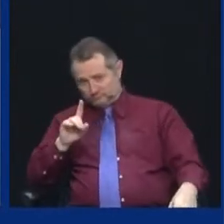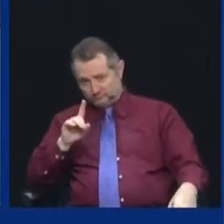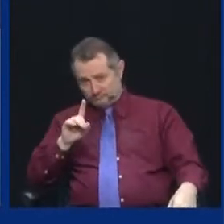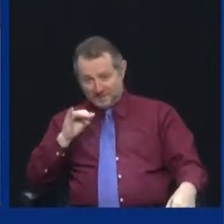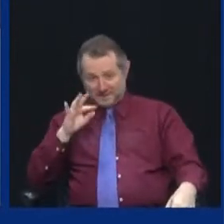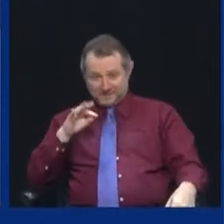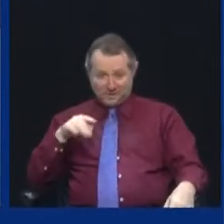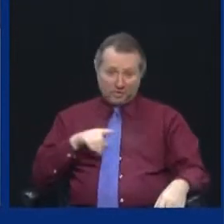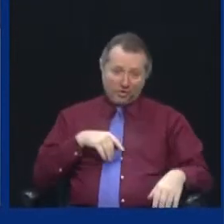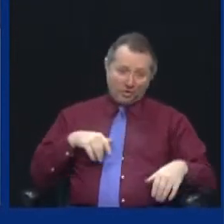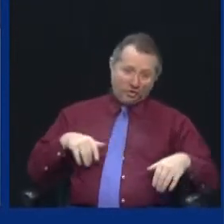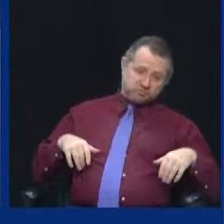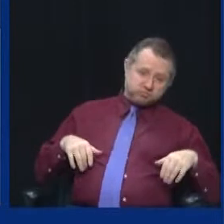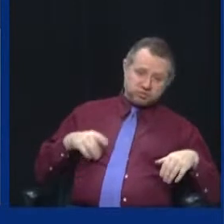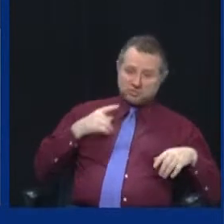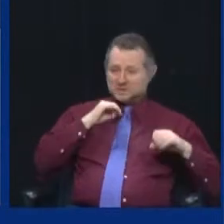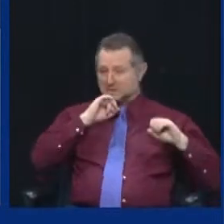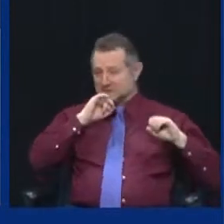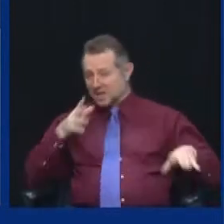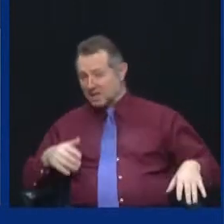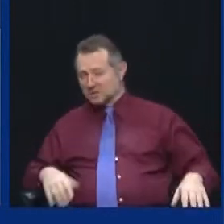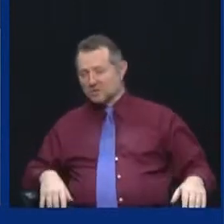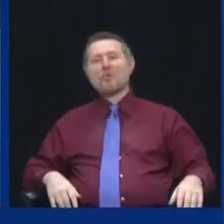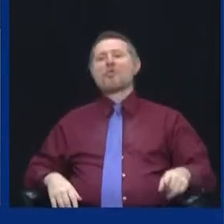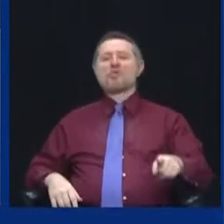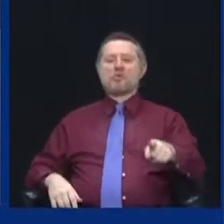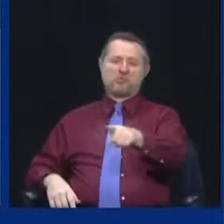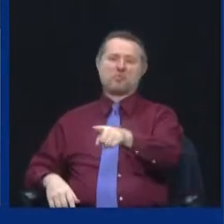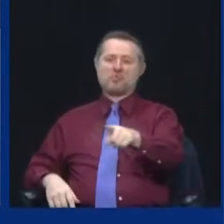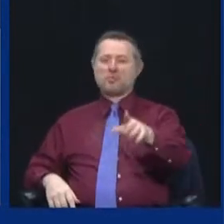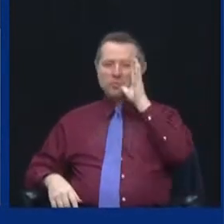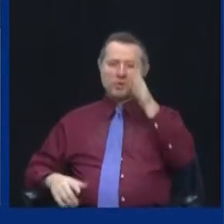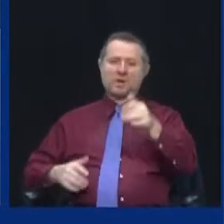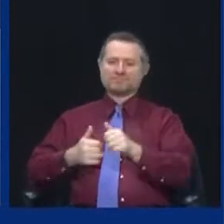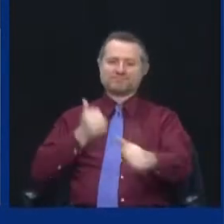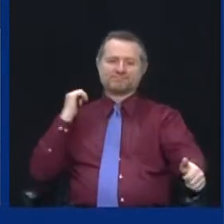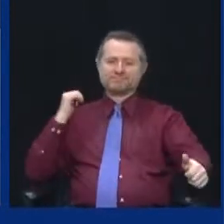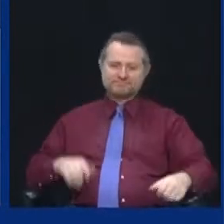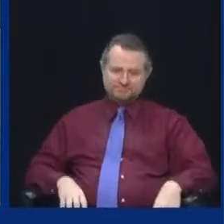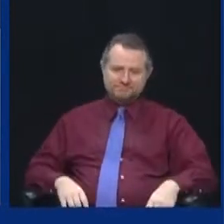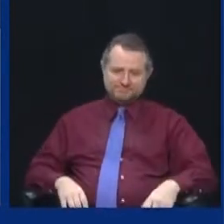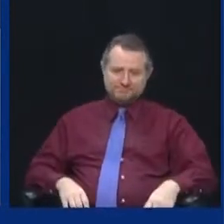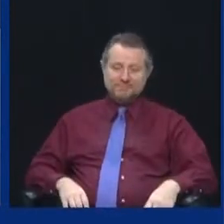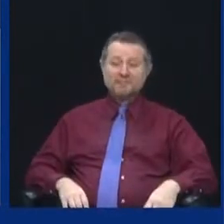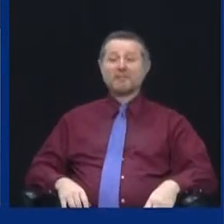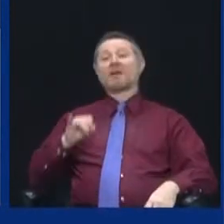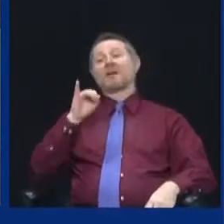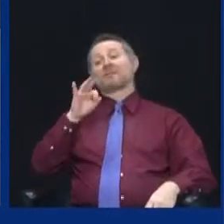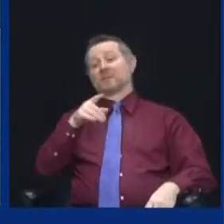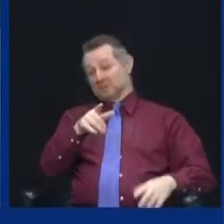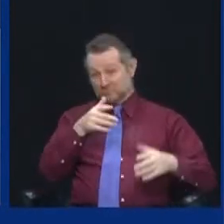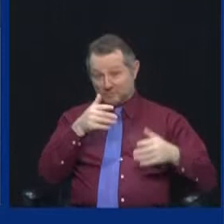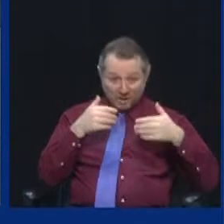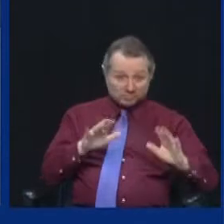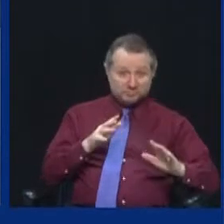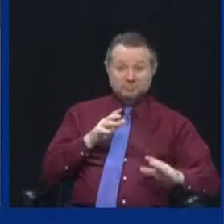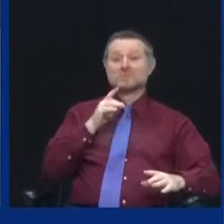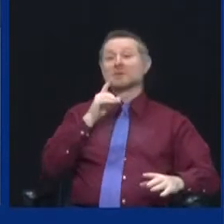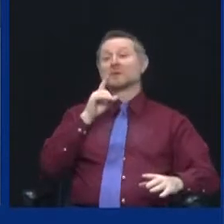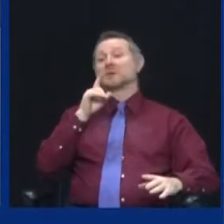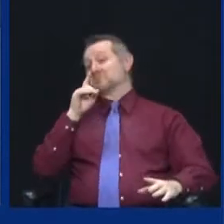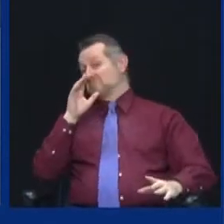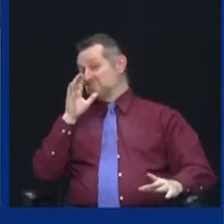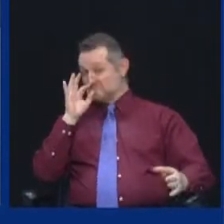nothing. The worst thing you can do is to let the perfect be the enemy of the